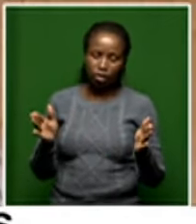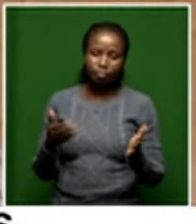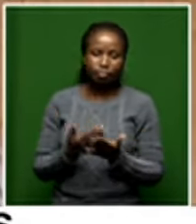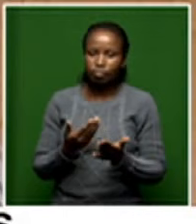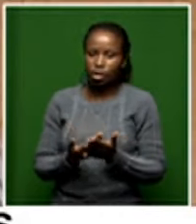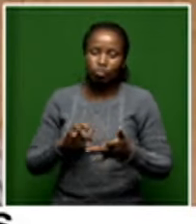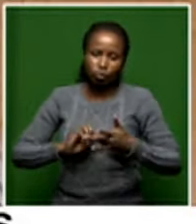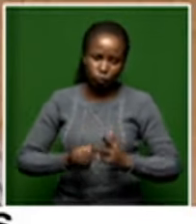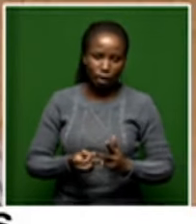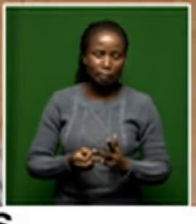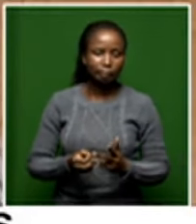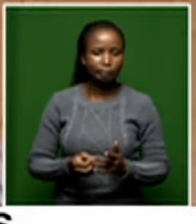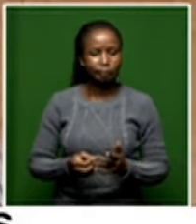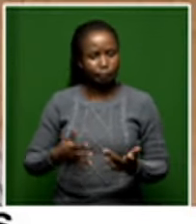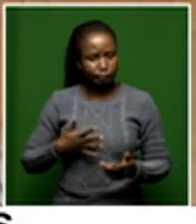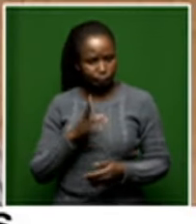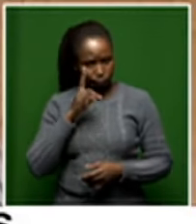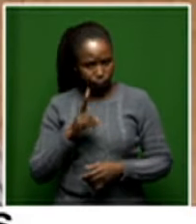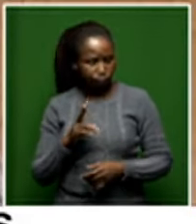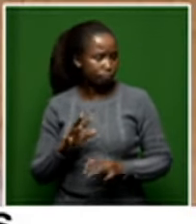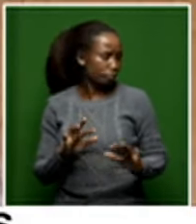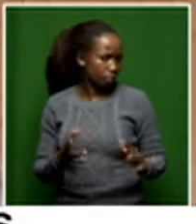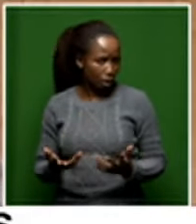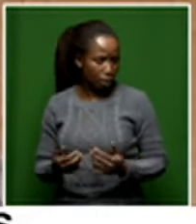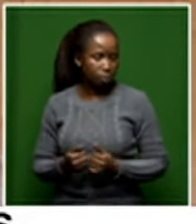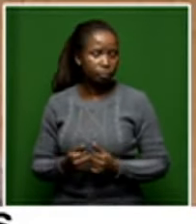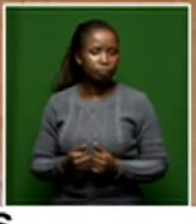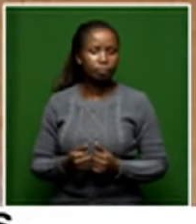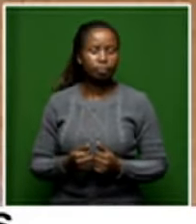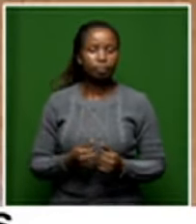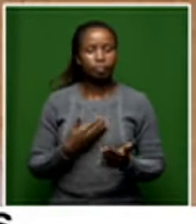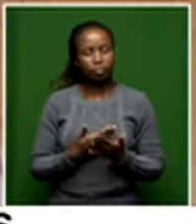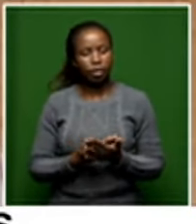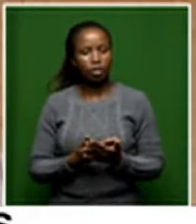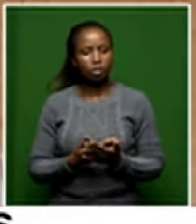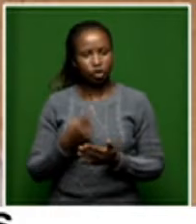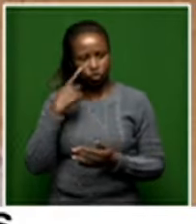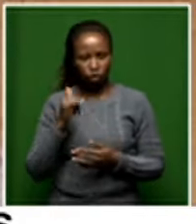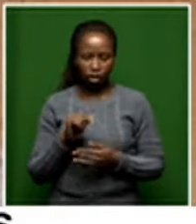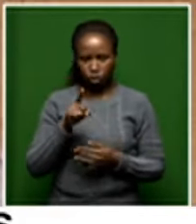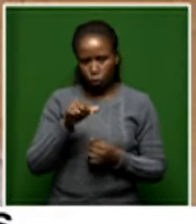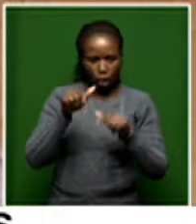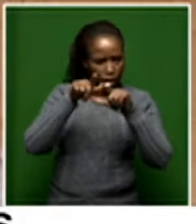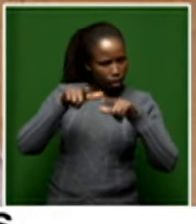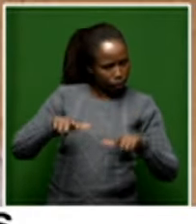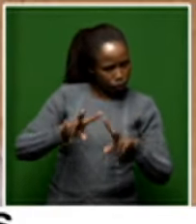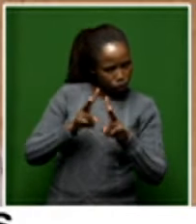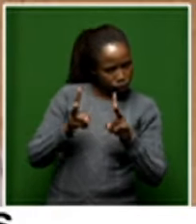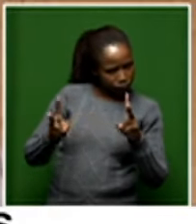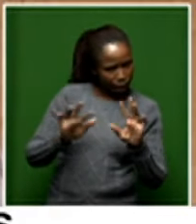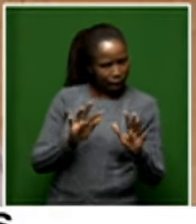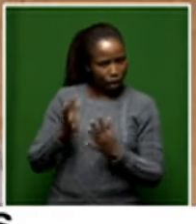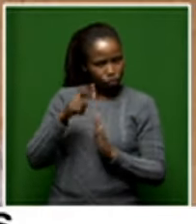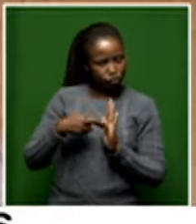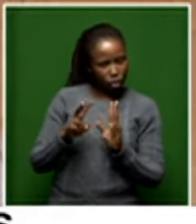really try and see what, at all levels of your career and at all sort of various